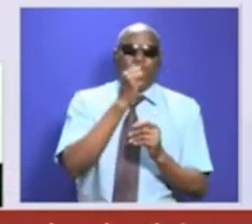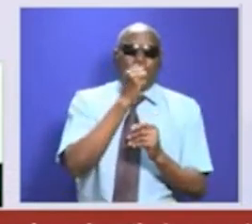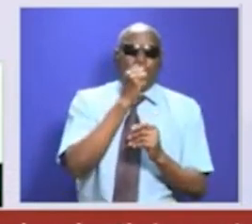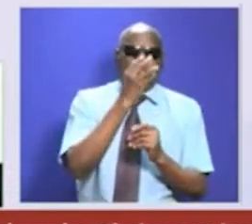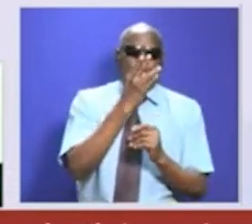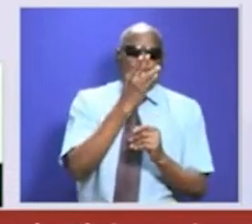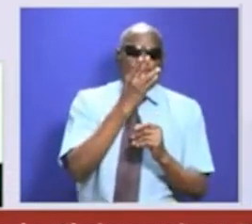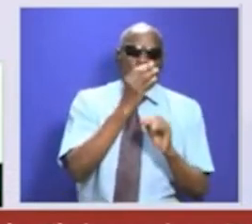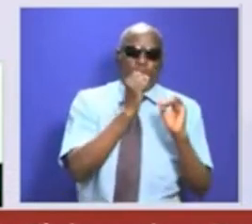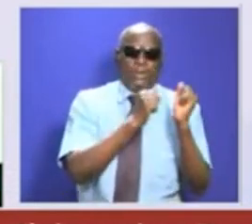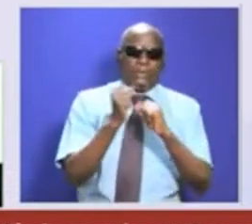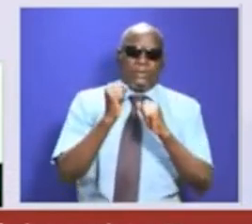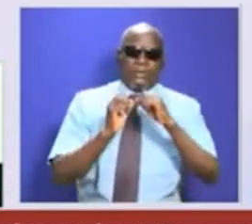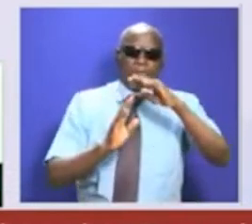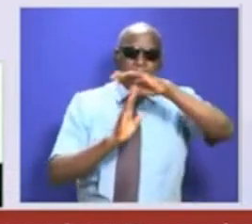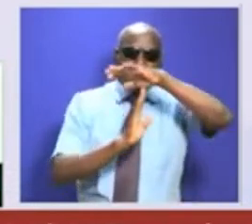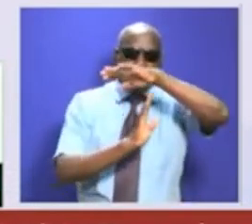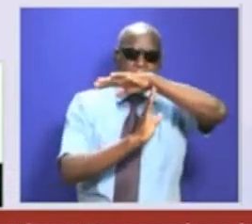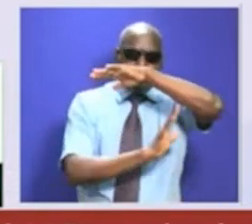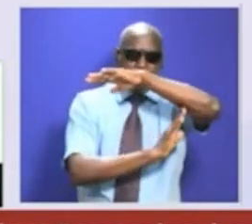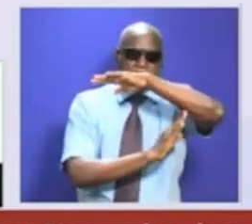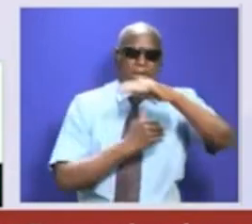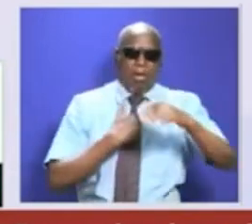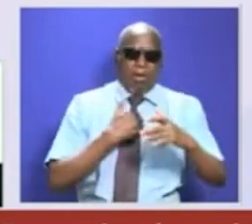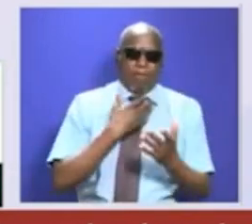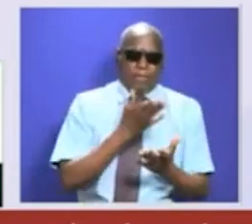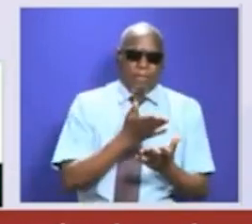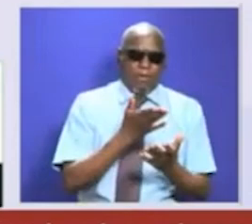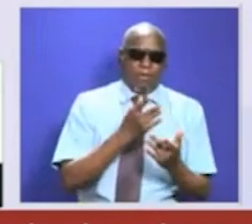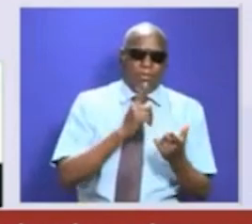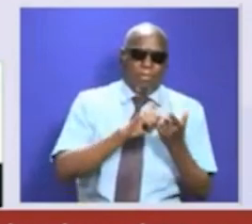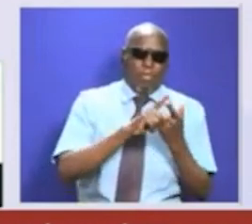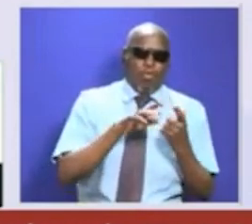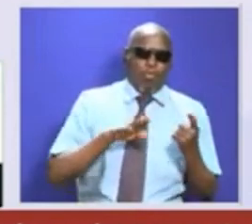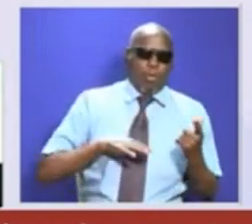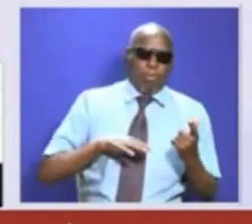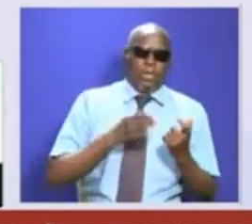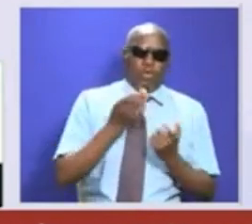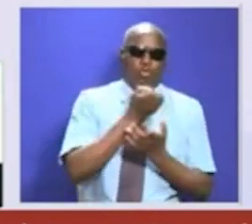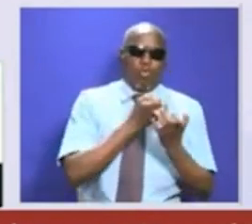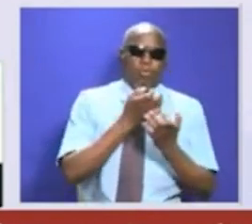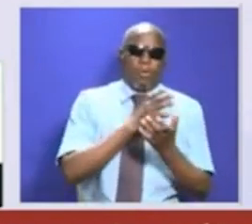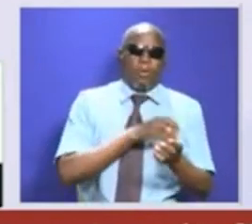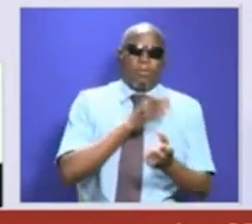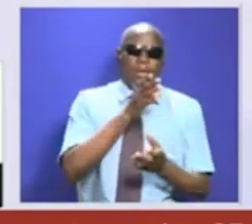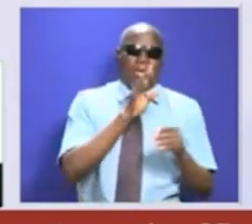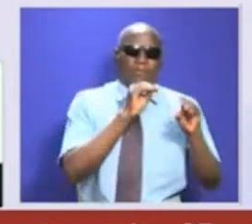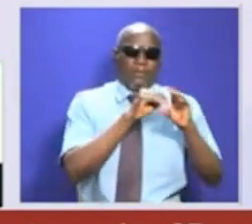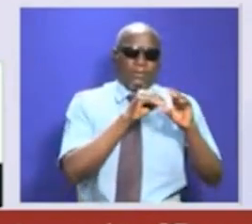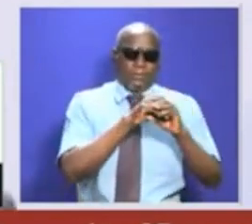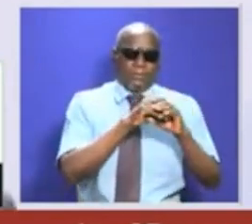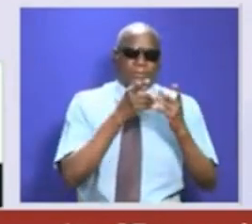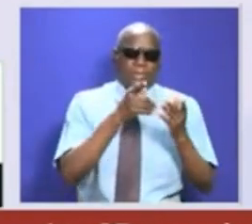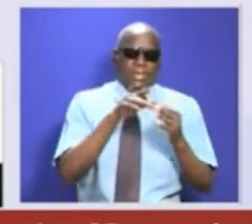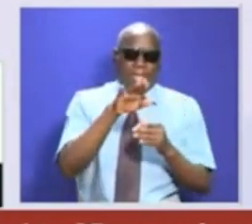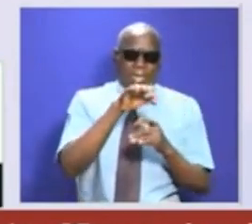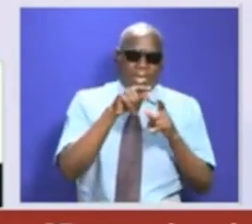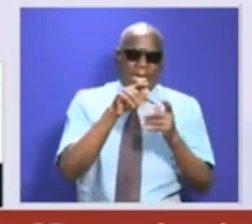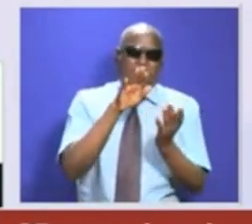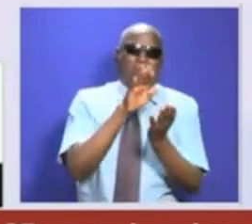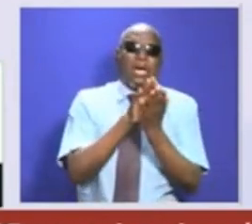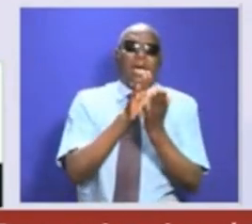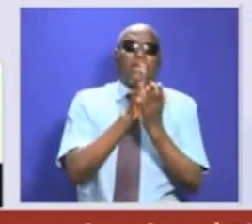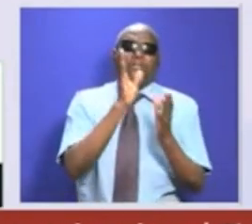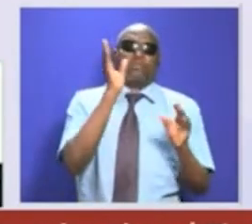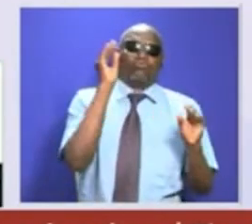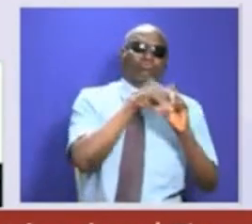pillars that we are putting our weight on. That is women economic empowerment and investments, where our banks